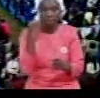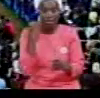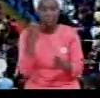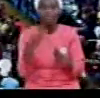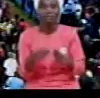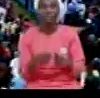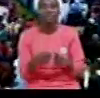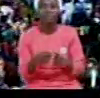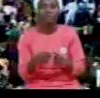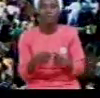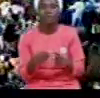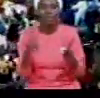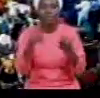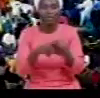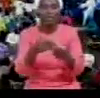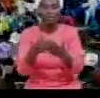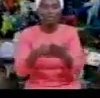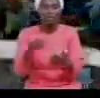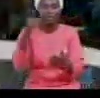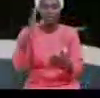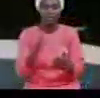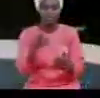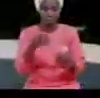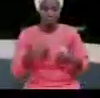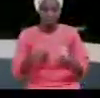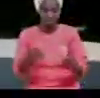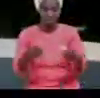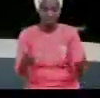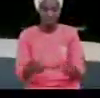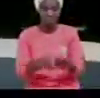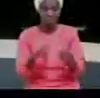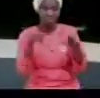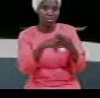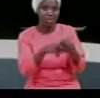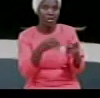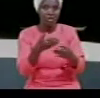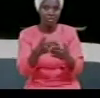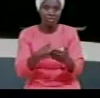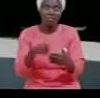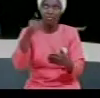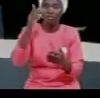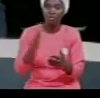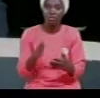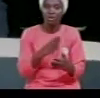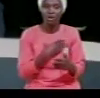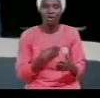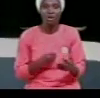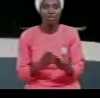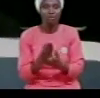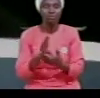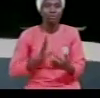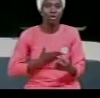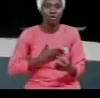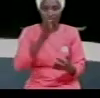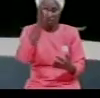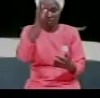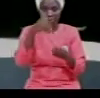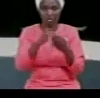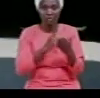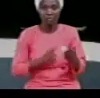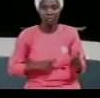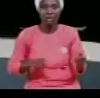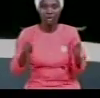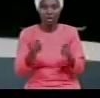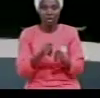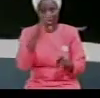appeared before God. You have come to appear before God. And through our Father in the Lord, as we've been ministering